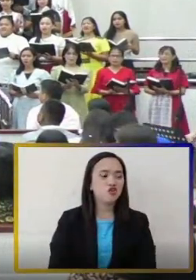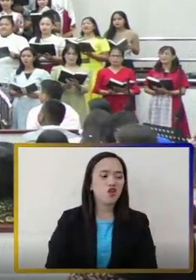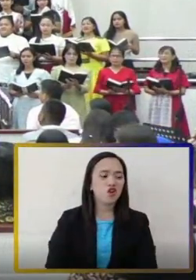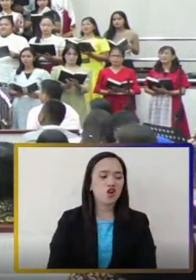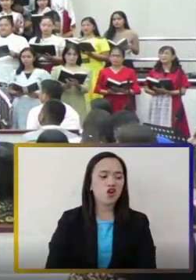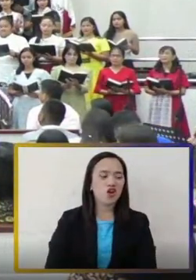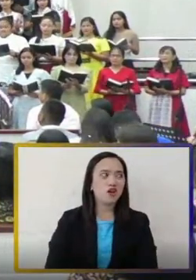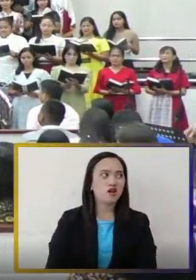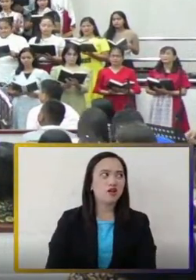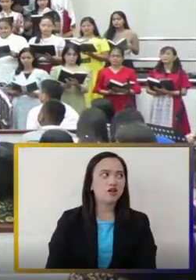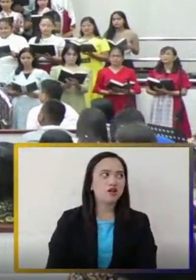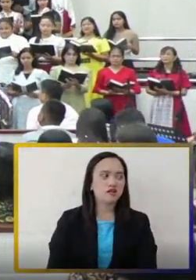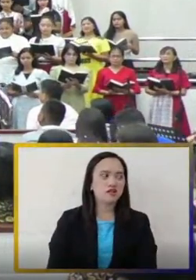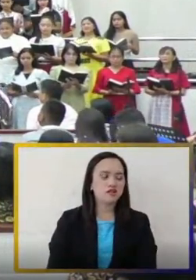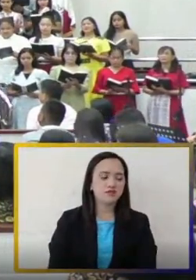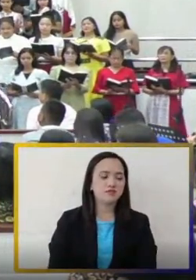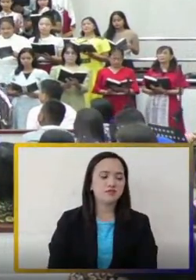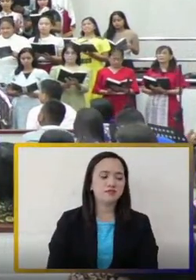Jesus.